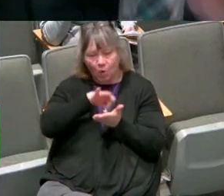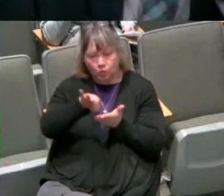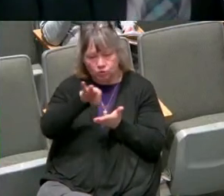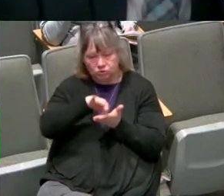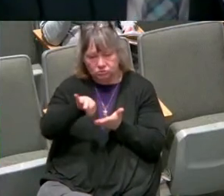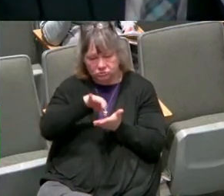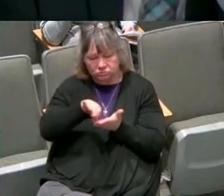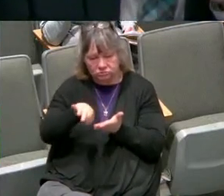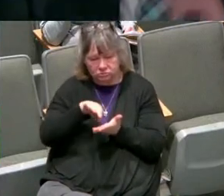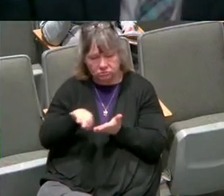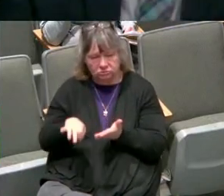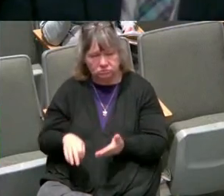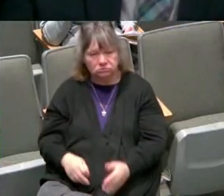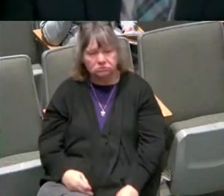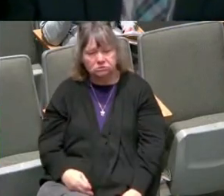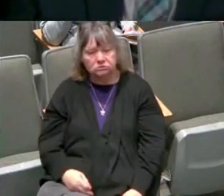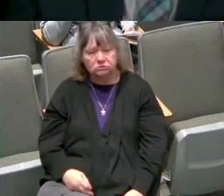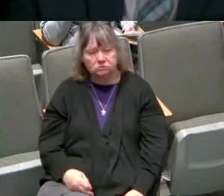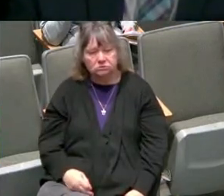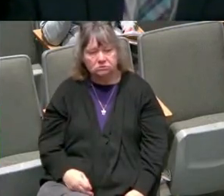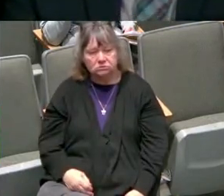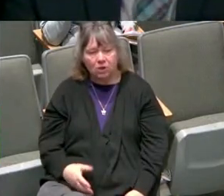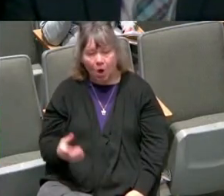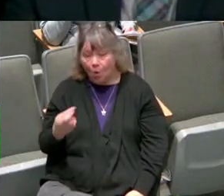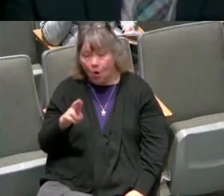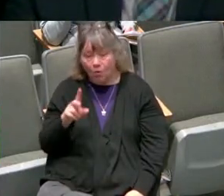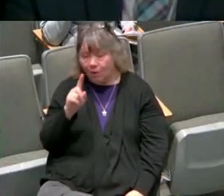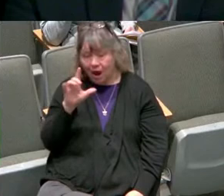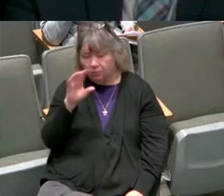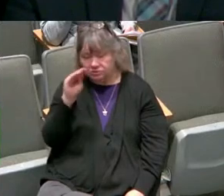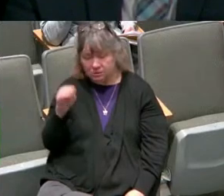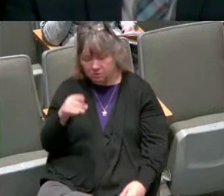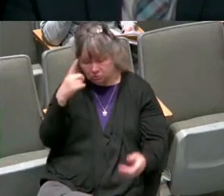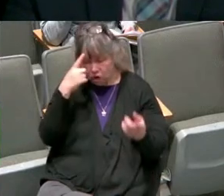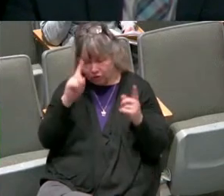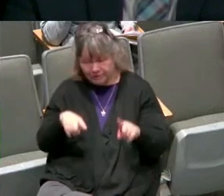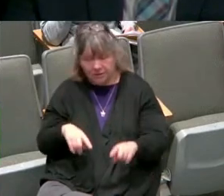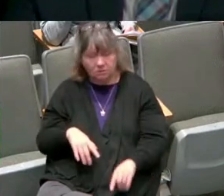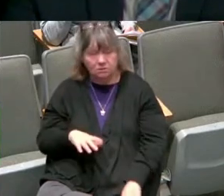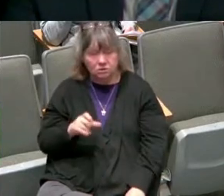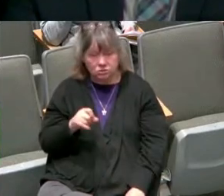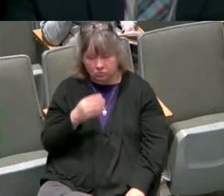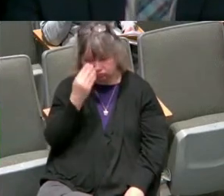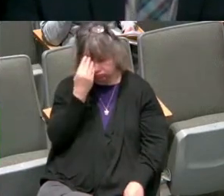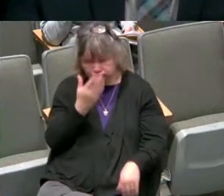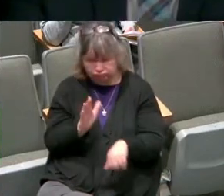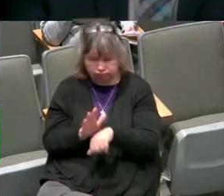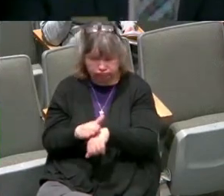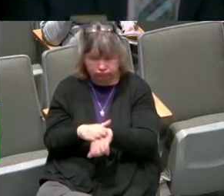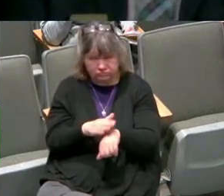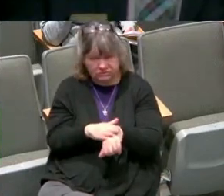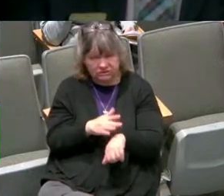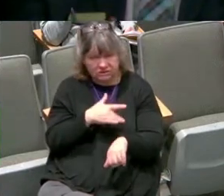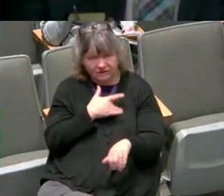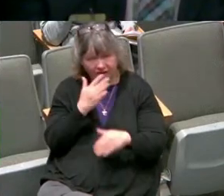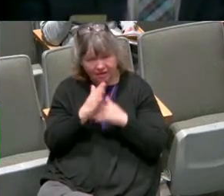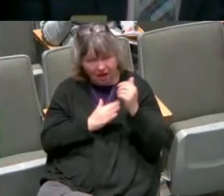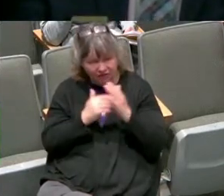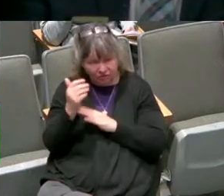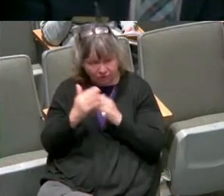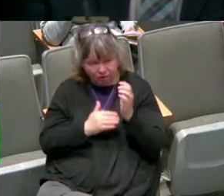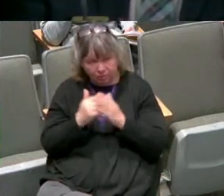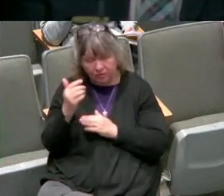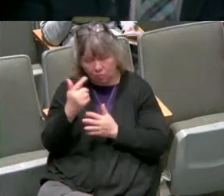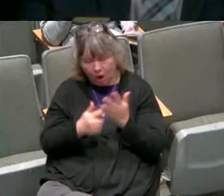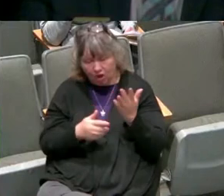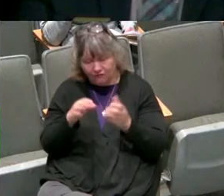numbers or or a unanimous vote so I just want everyone to feel comfortable with what they're